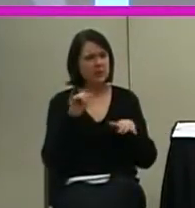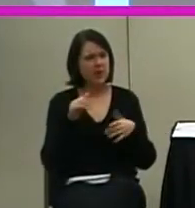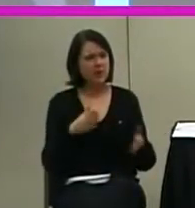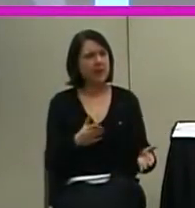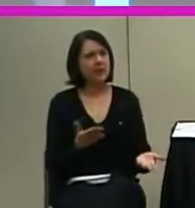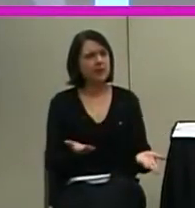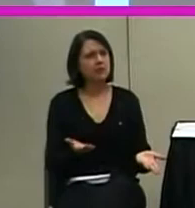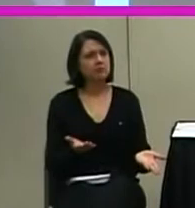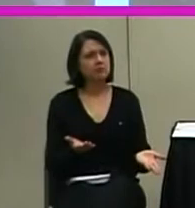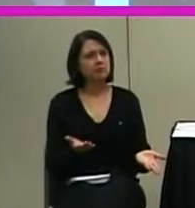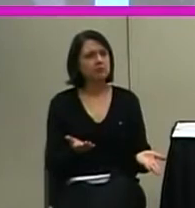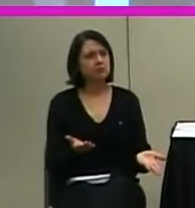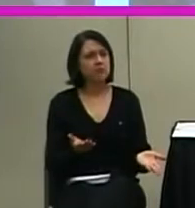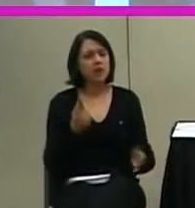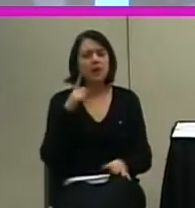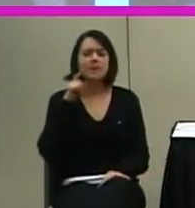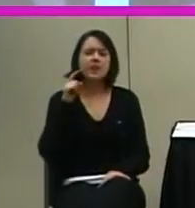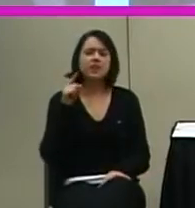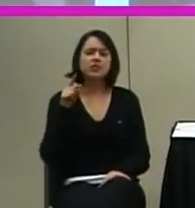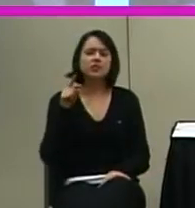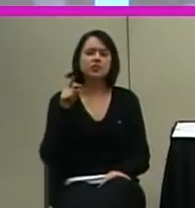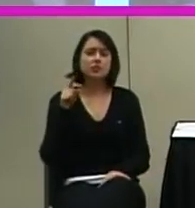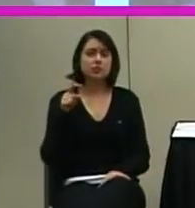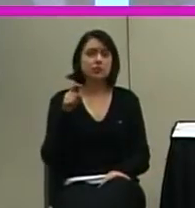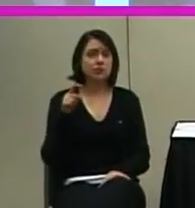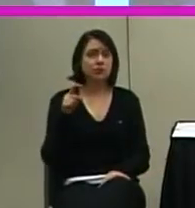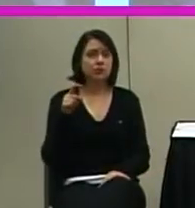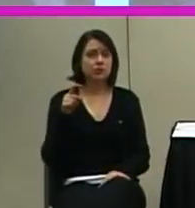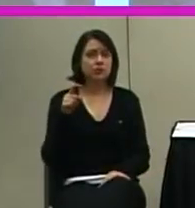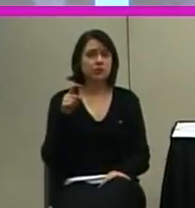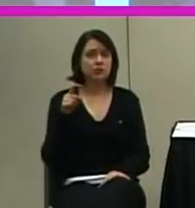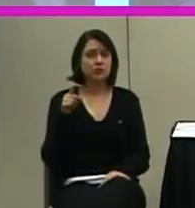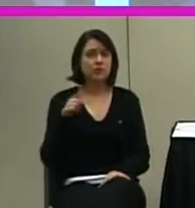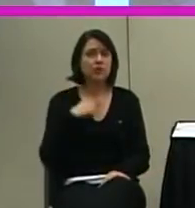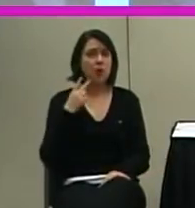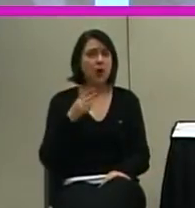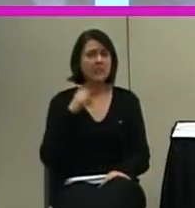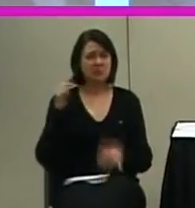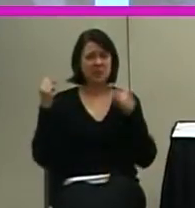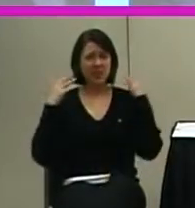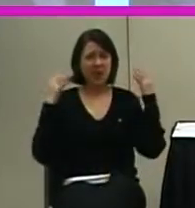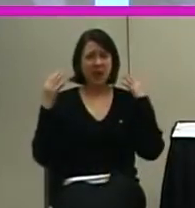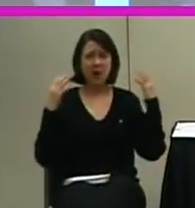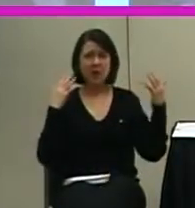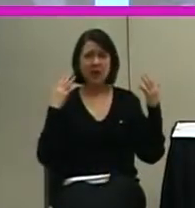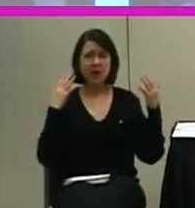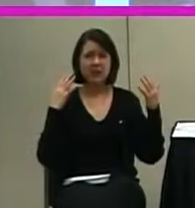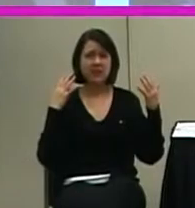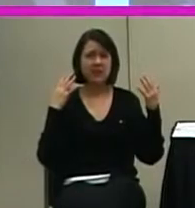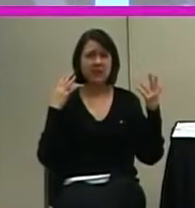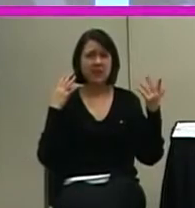Cody? Because you want your voice